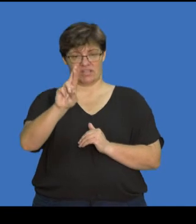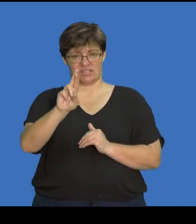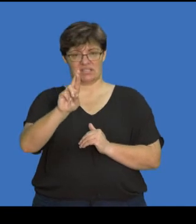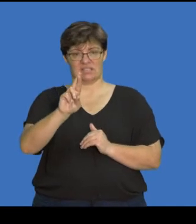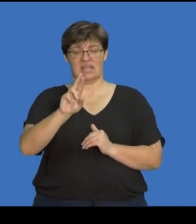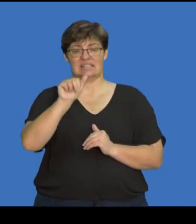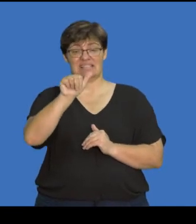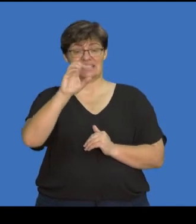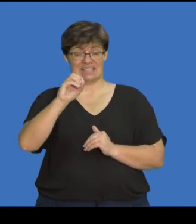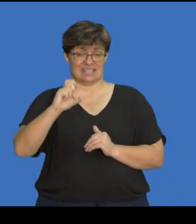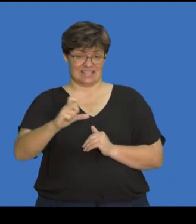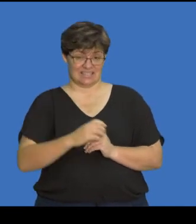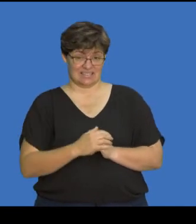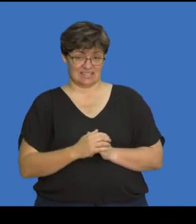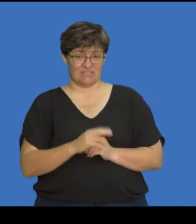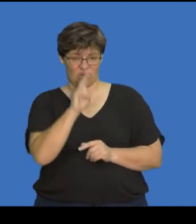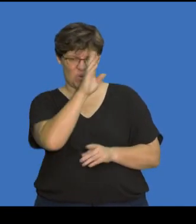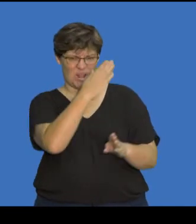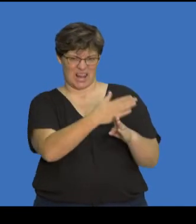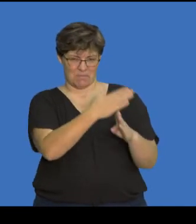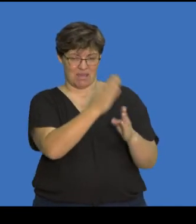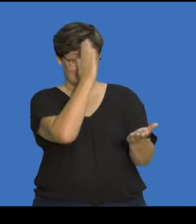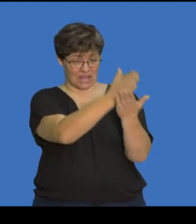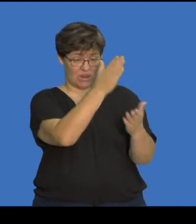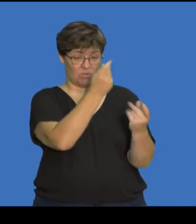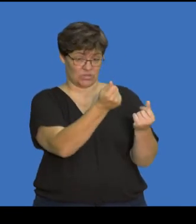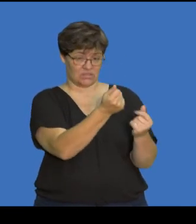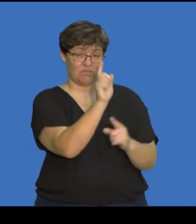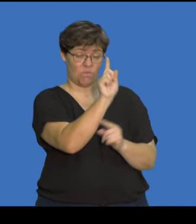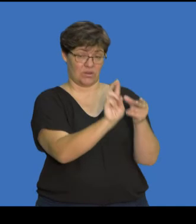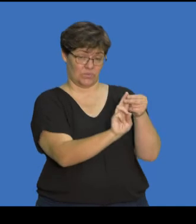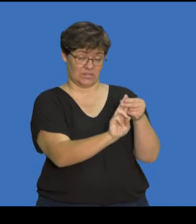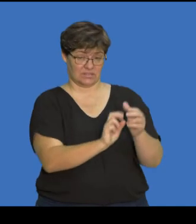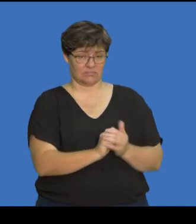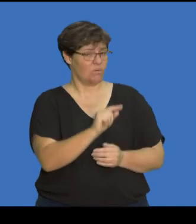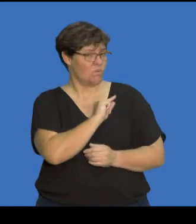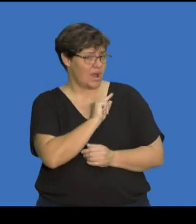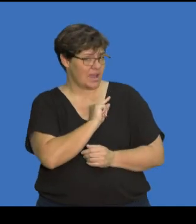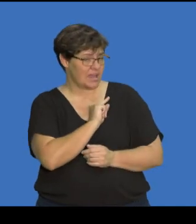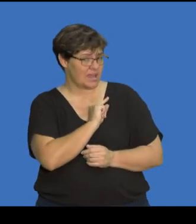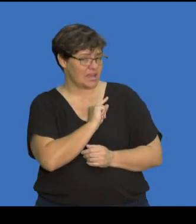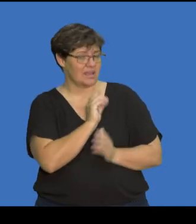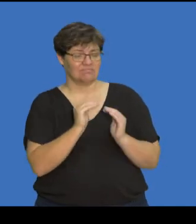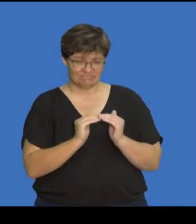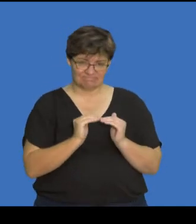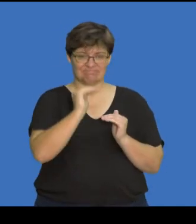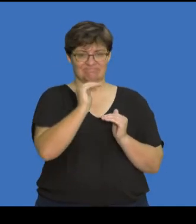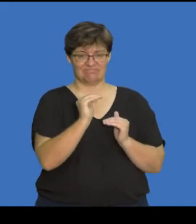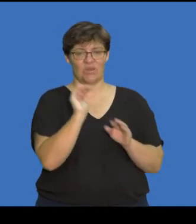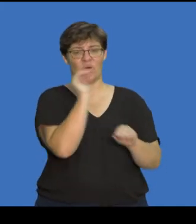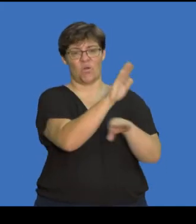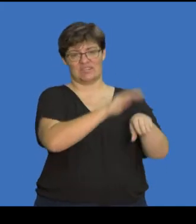cents if you're looking at your labor, your direct labor costs per unit. Why? Because of an increase in the overtime,